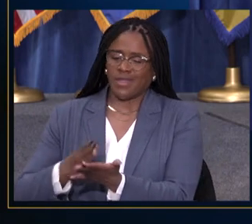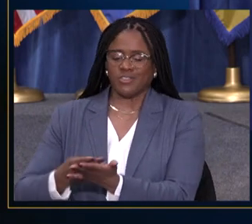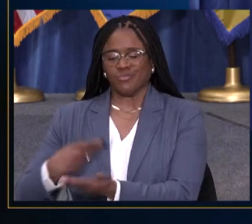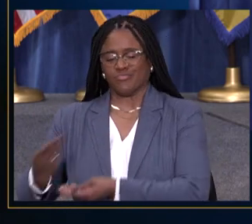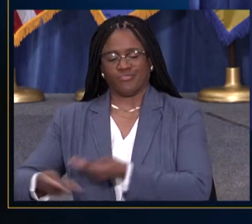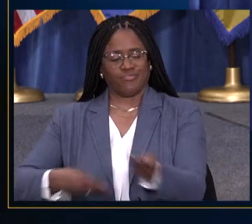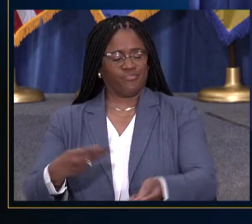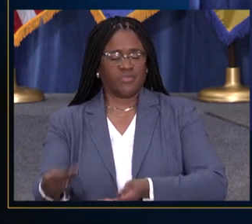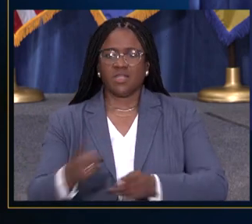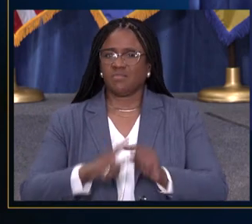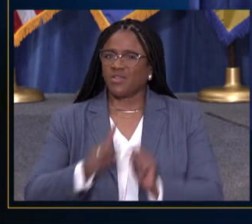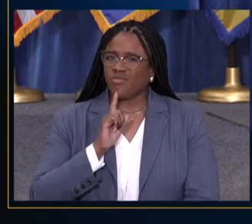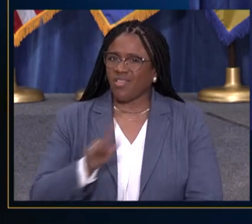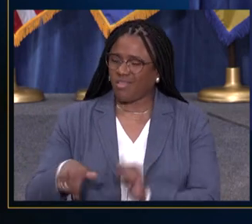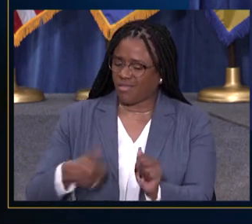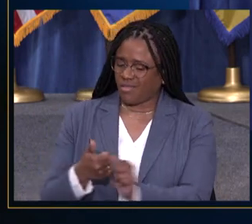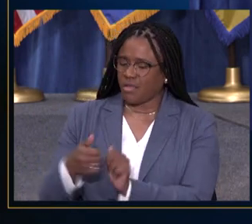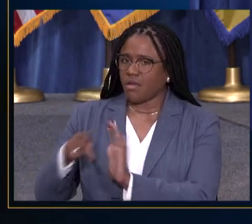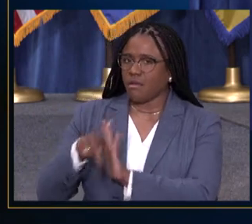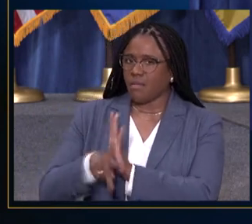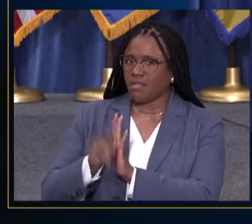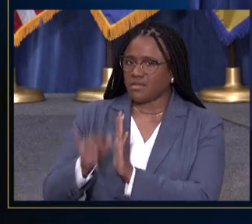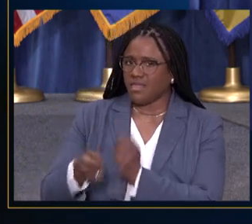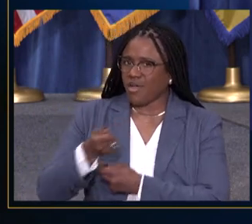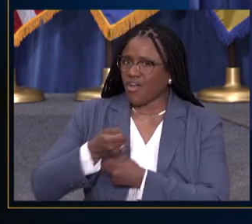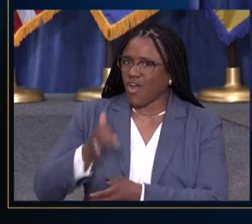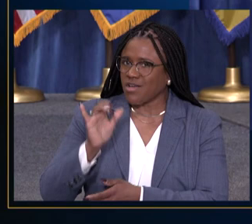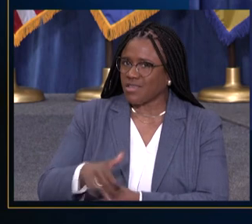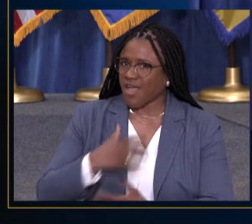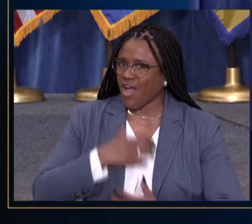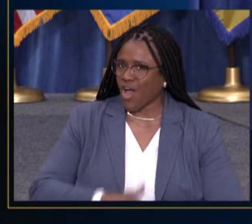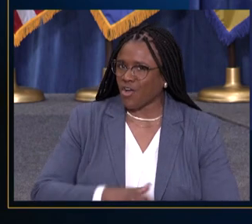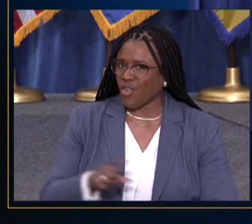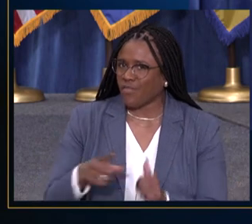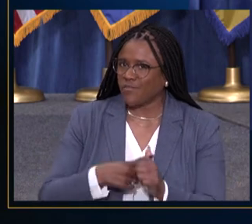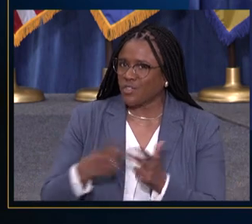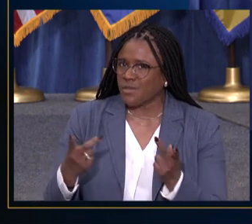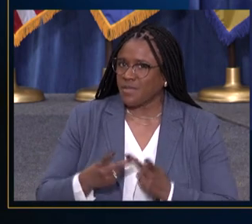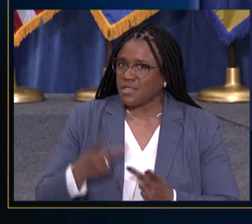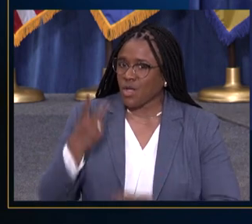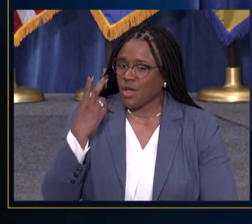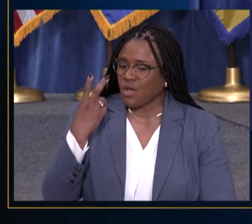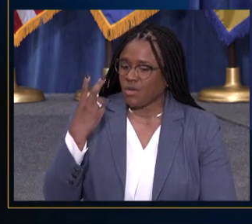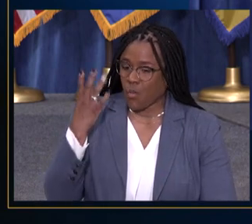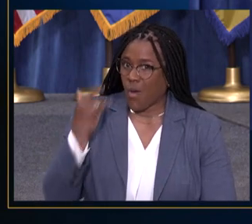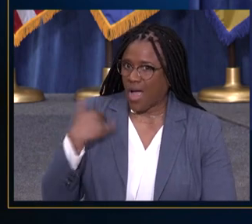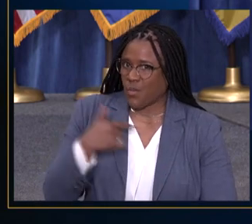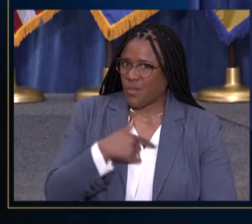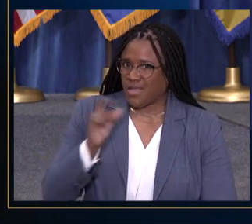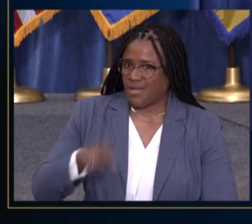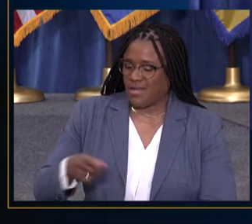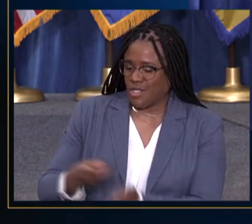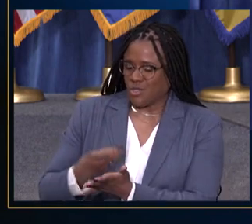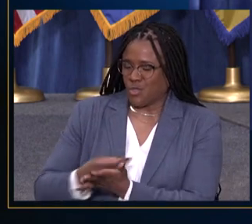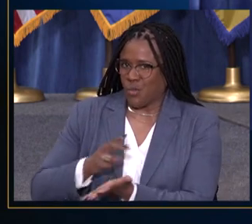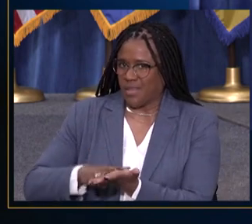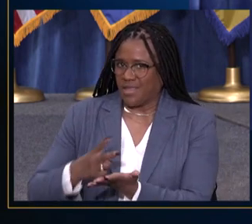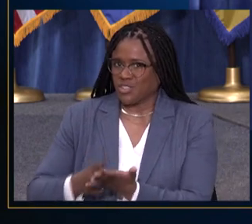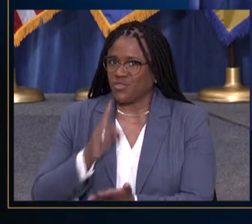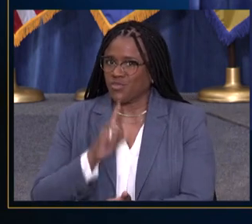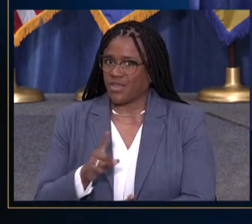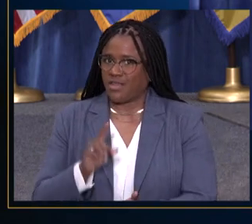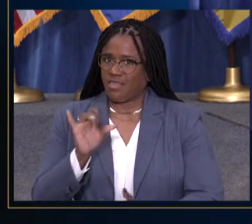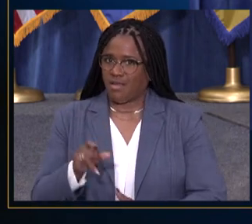is, what are the policies that's creating the hunger that's requiring the soup kitchen to exist? And so narrative control